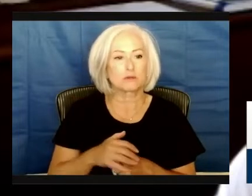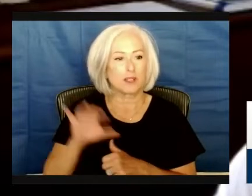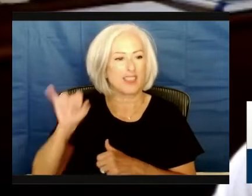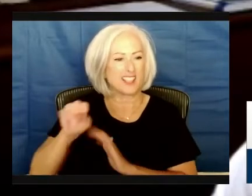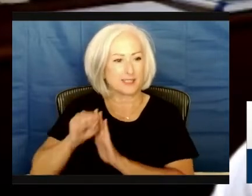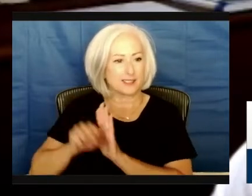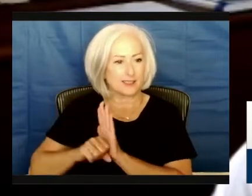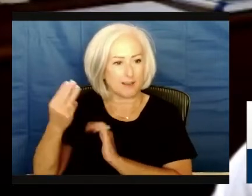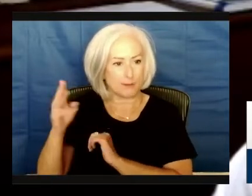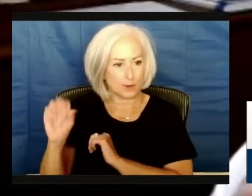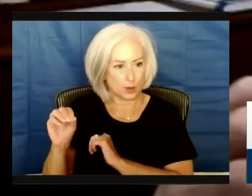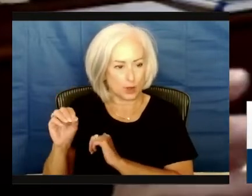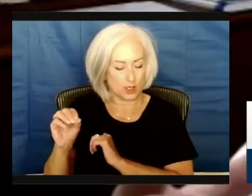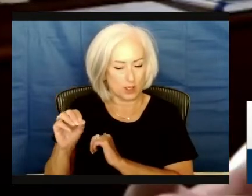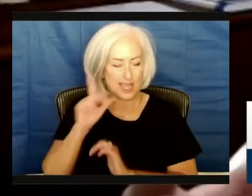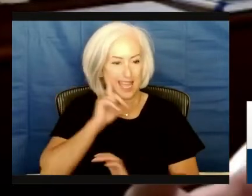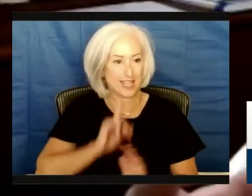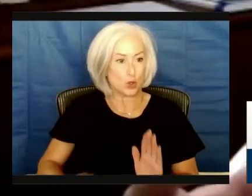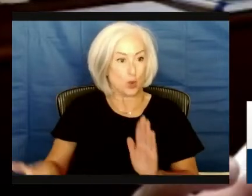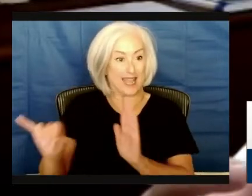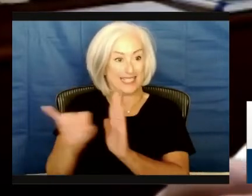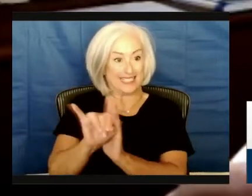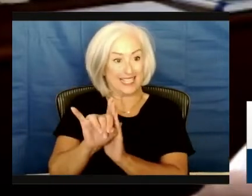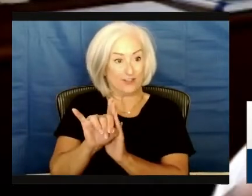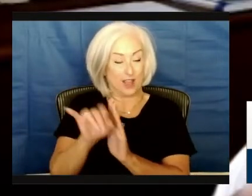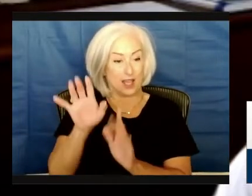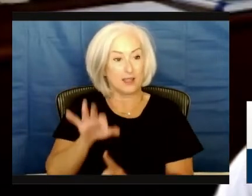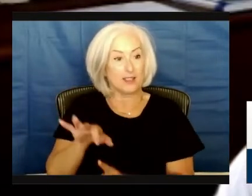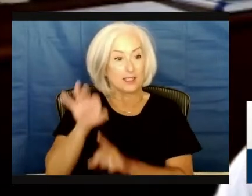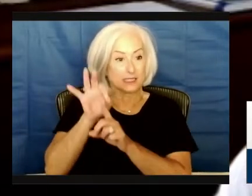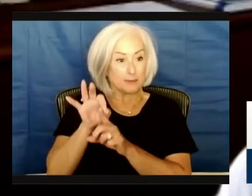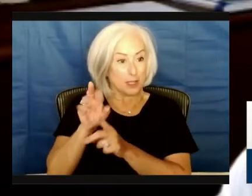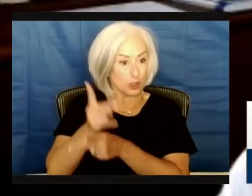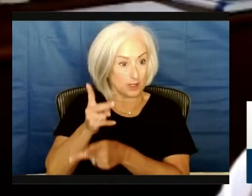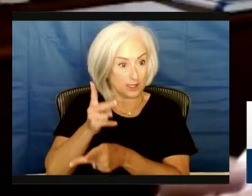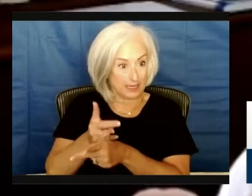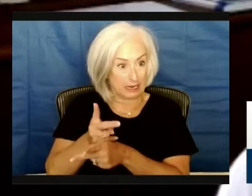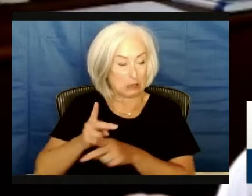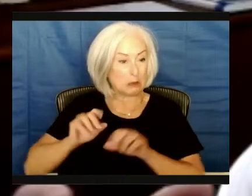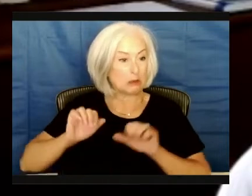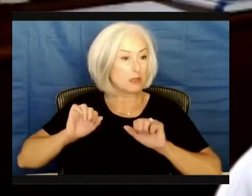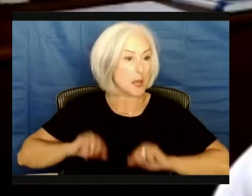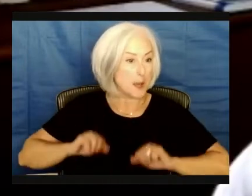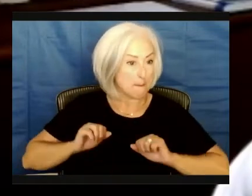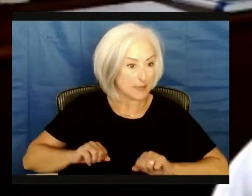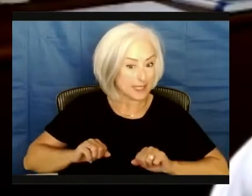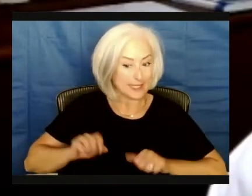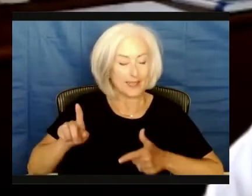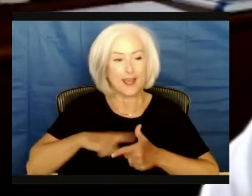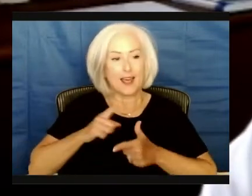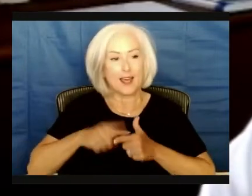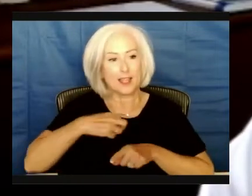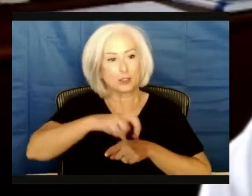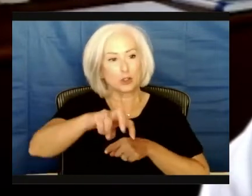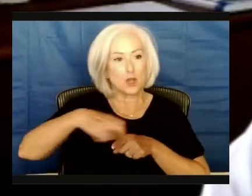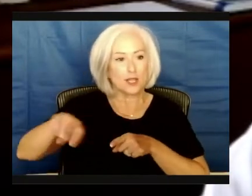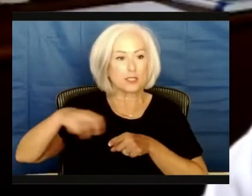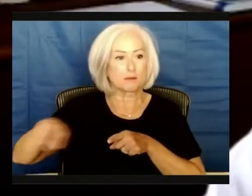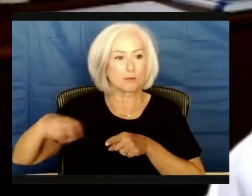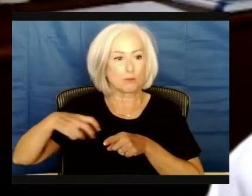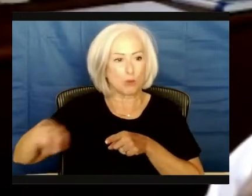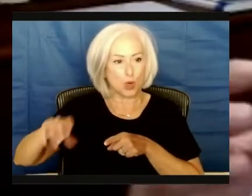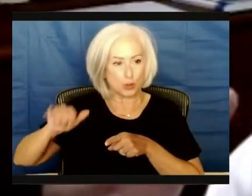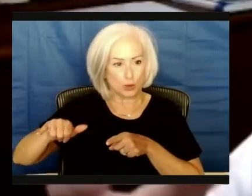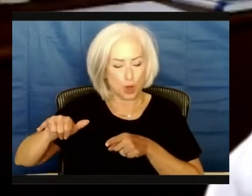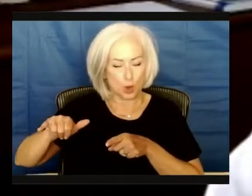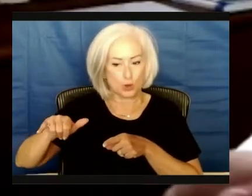identify specialty care capabilities and then to be able to transport patients to those facilities